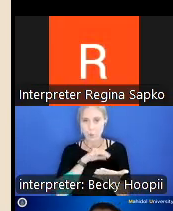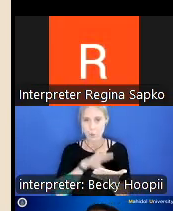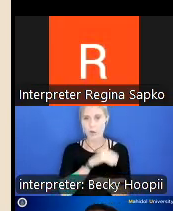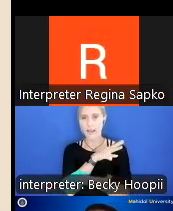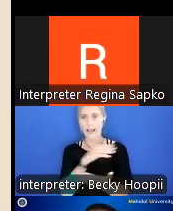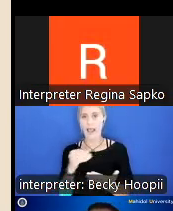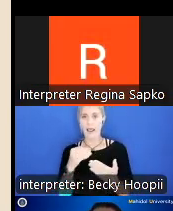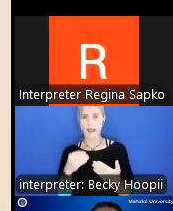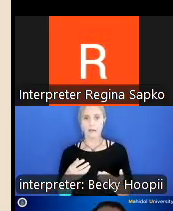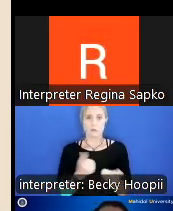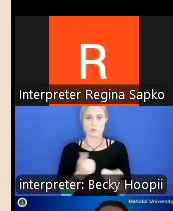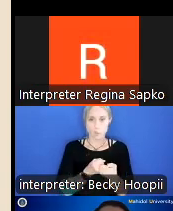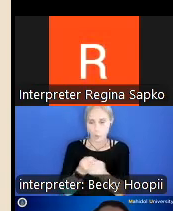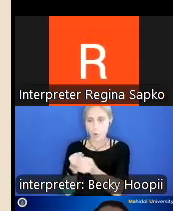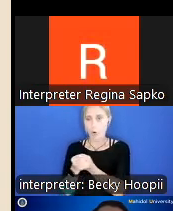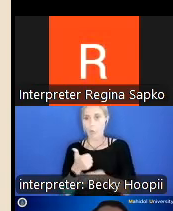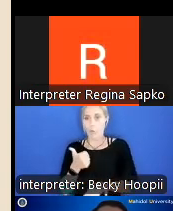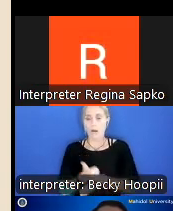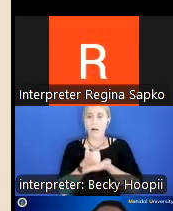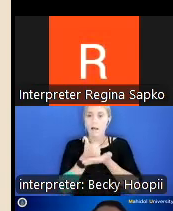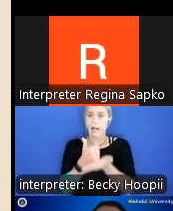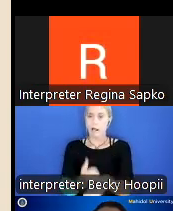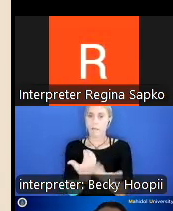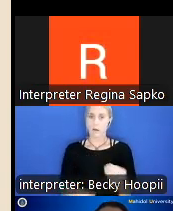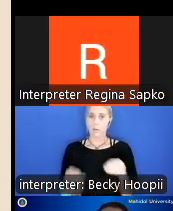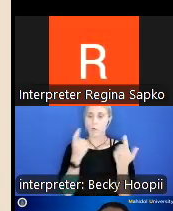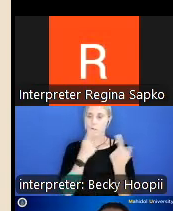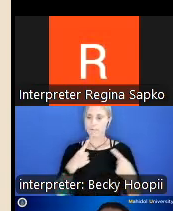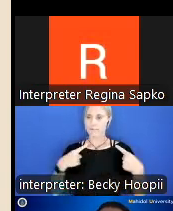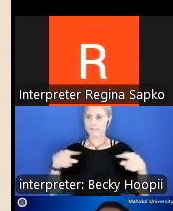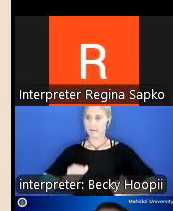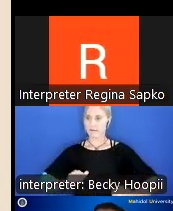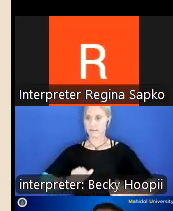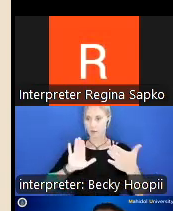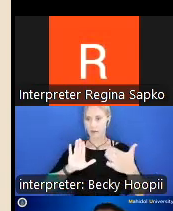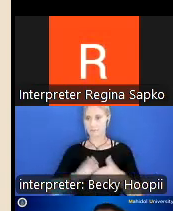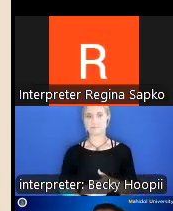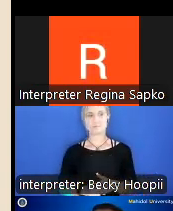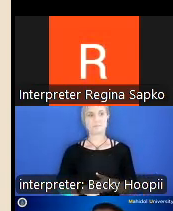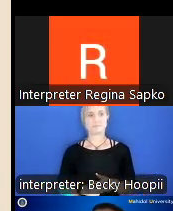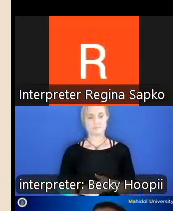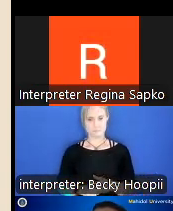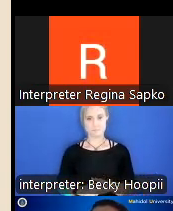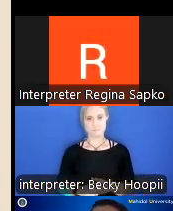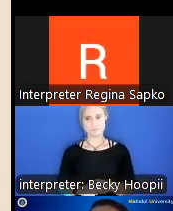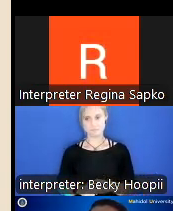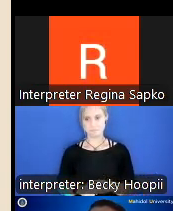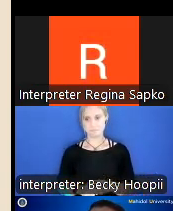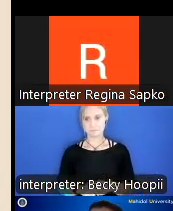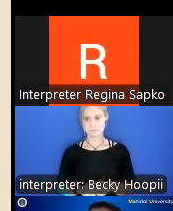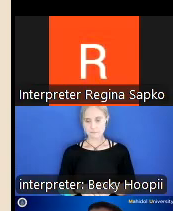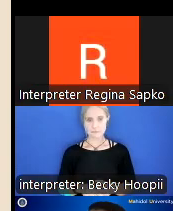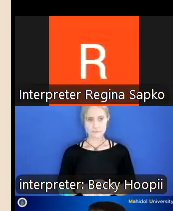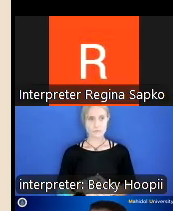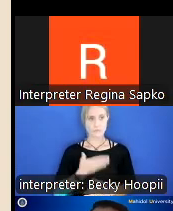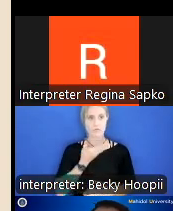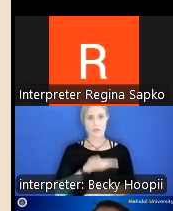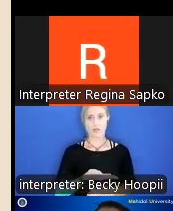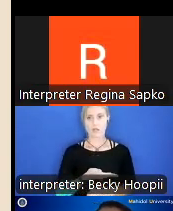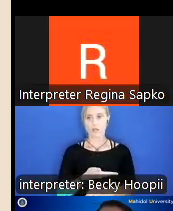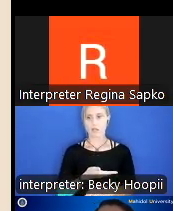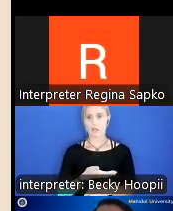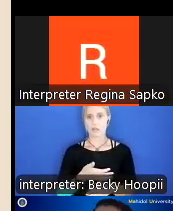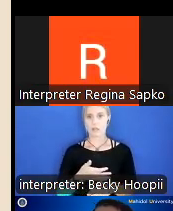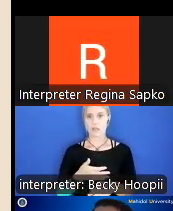more effectively. Well, this is like demand